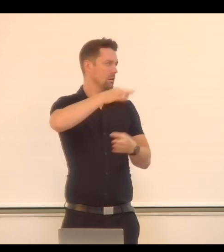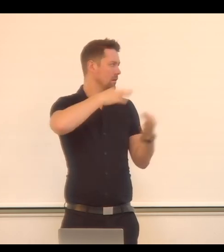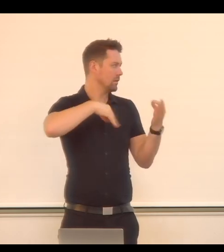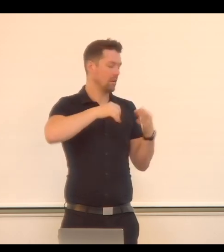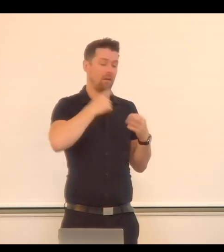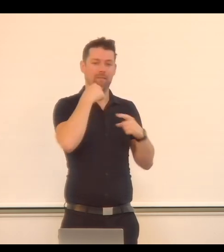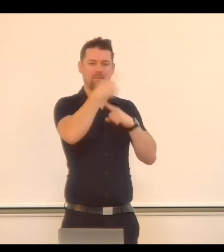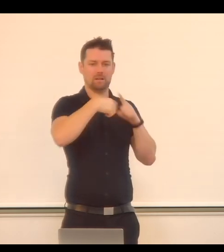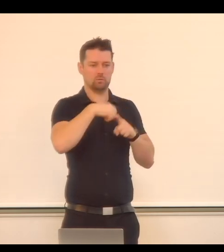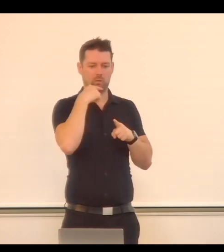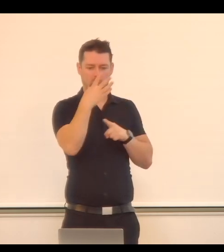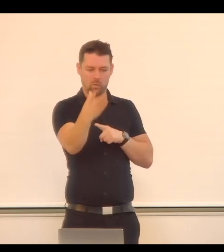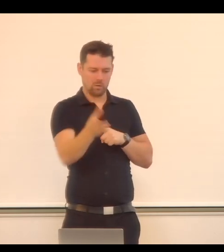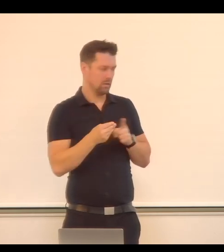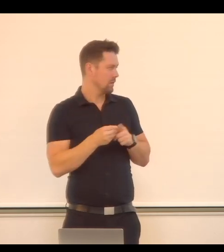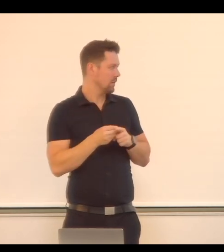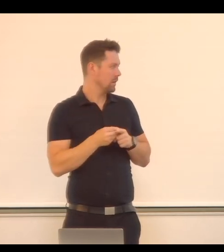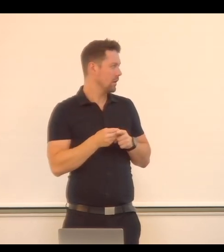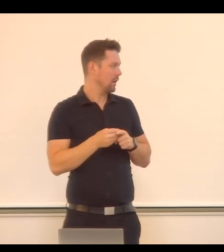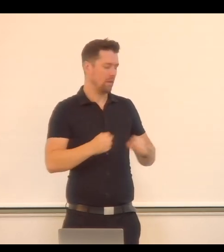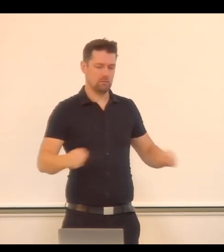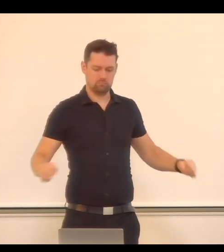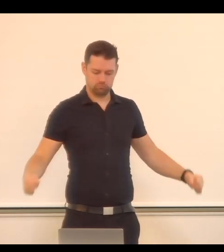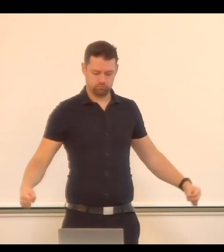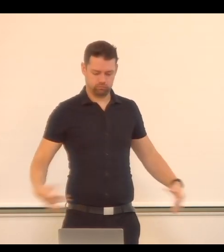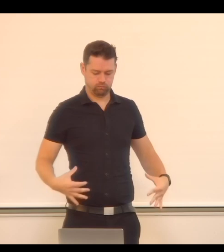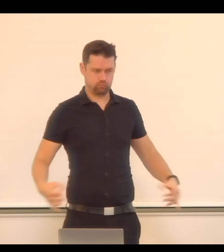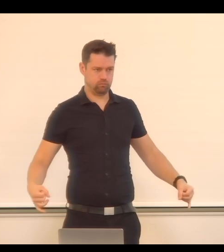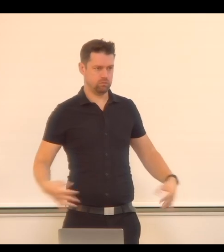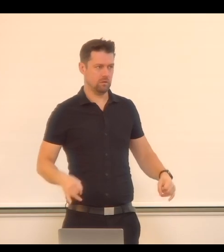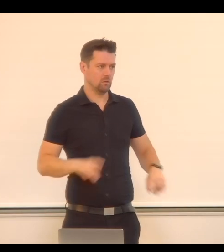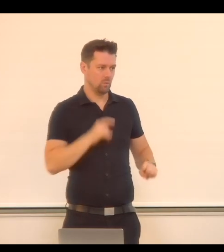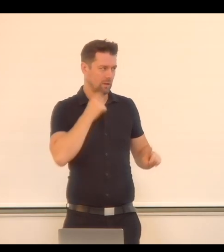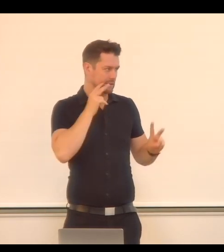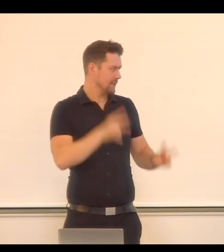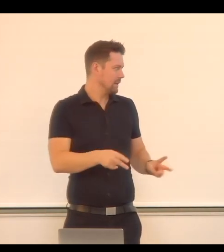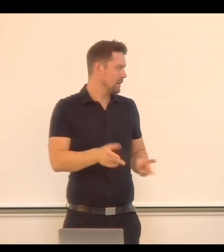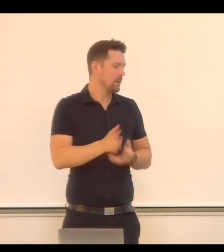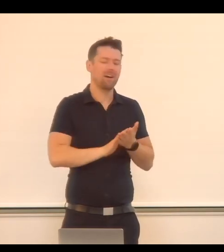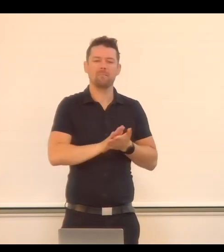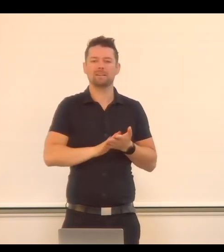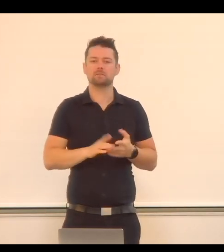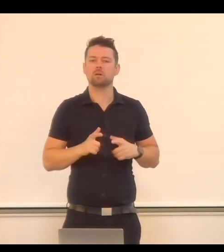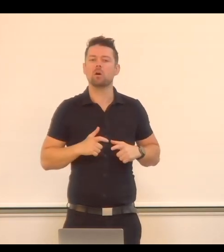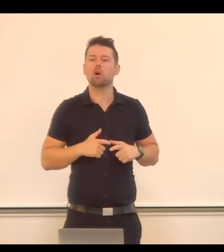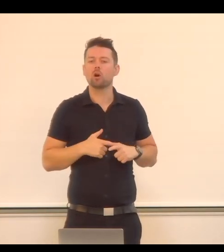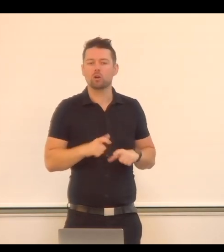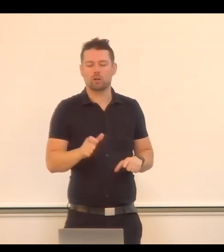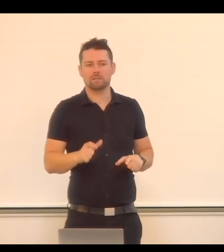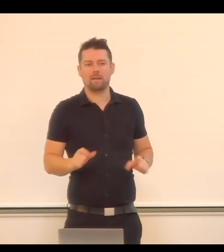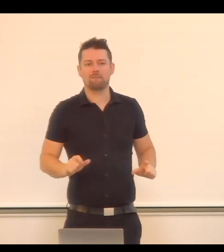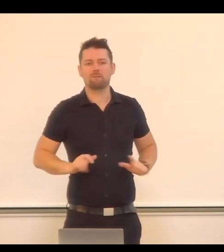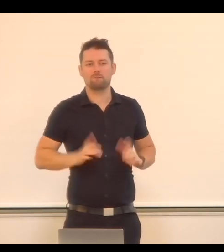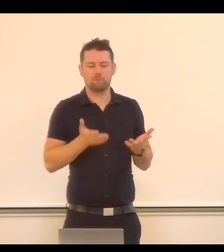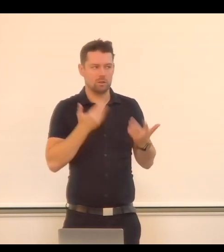pull in the air, and then it would be pushed out through vents that we couldn't see. So it was a constant flush of fresh air through the